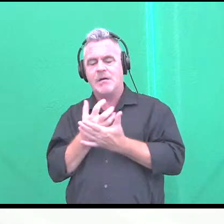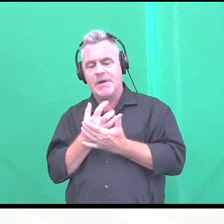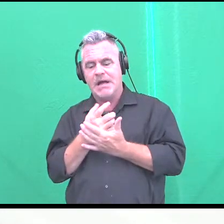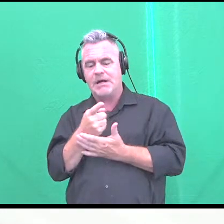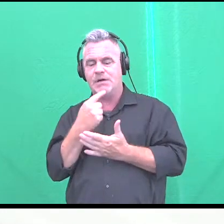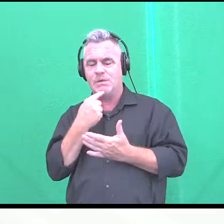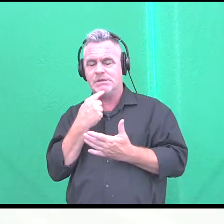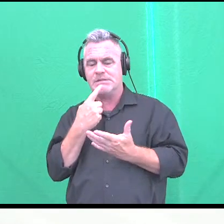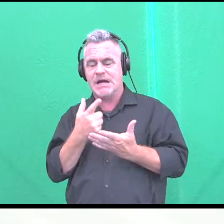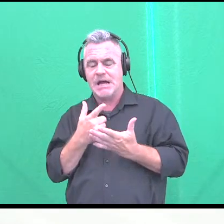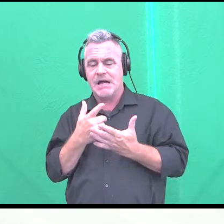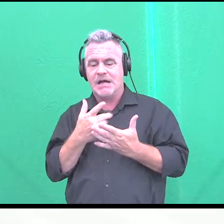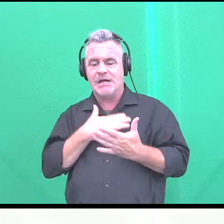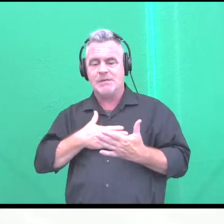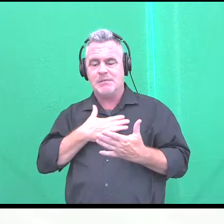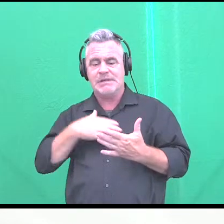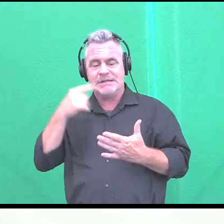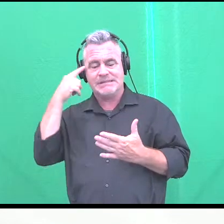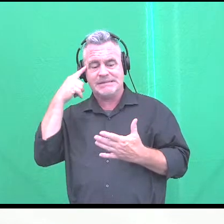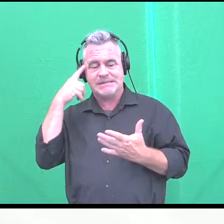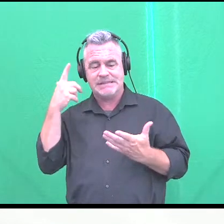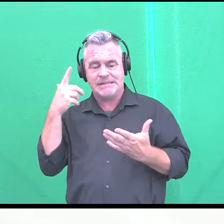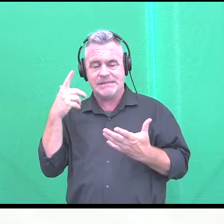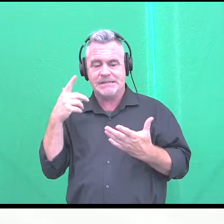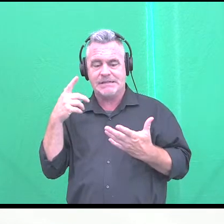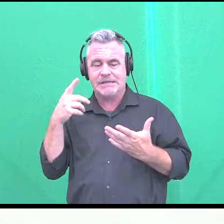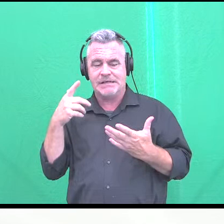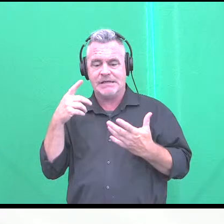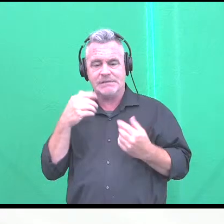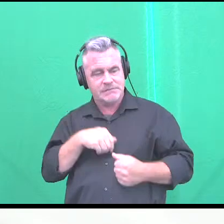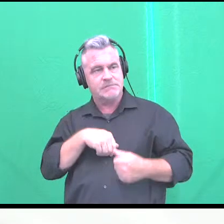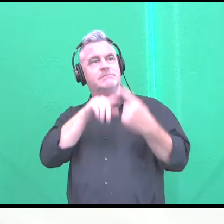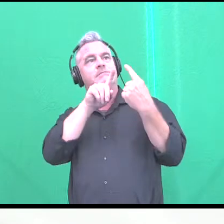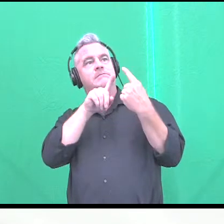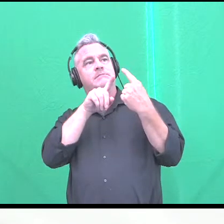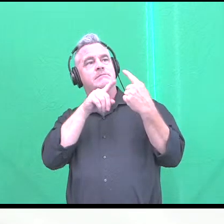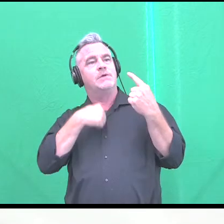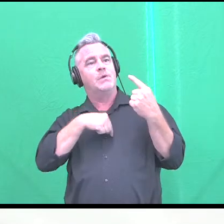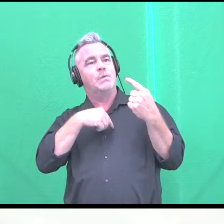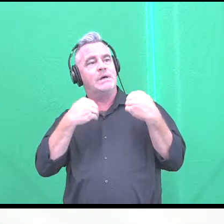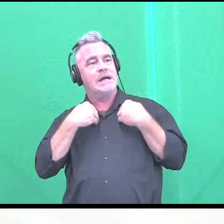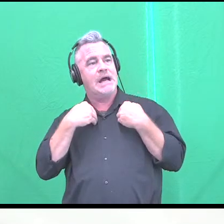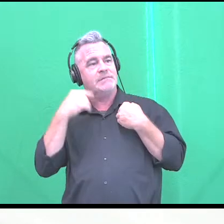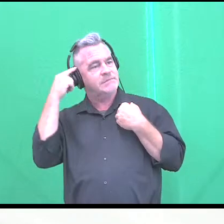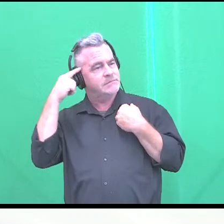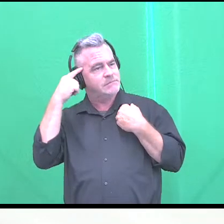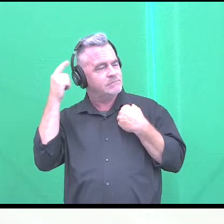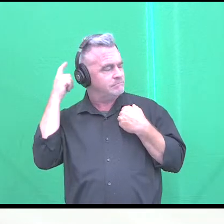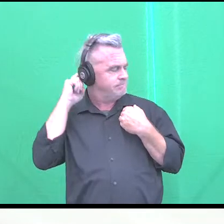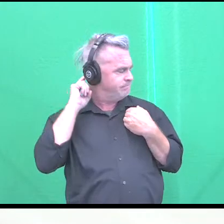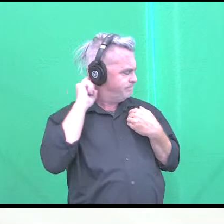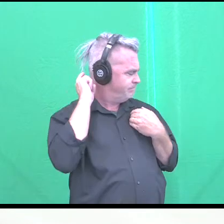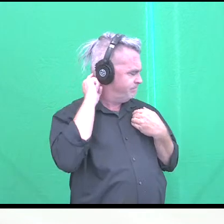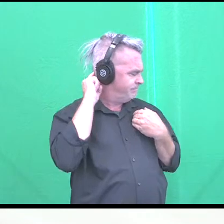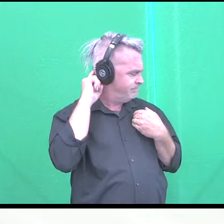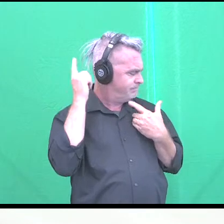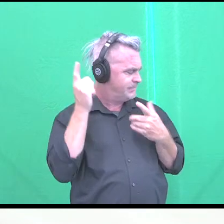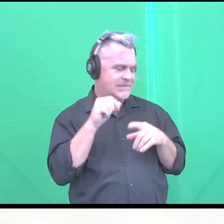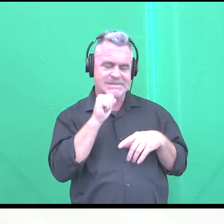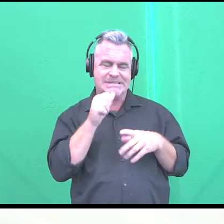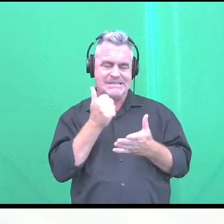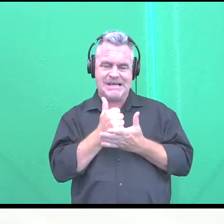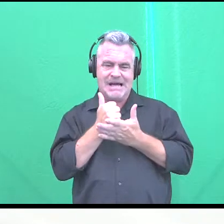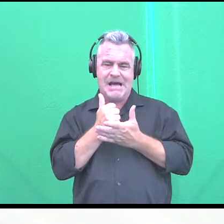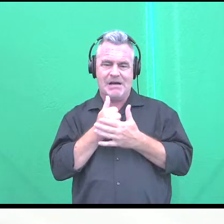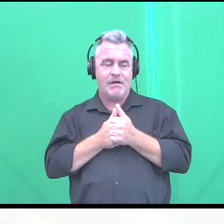consider this and take a stand. We all have conscience. It doesn't help to be going along